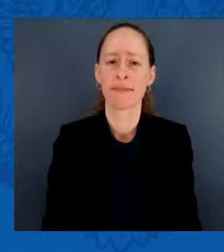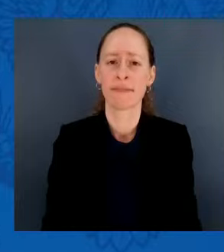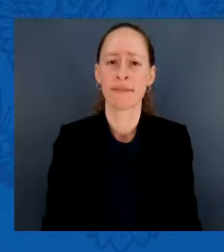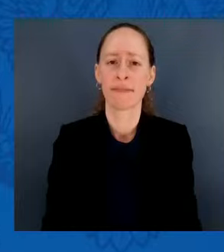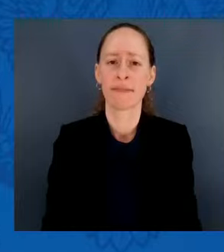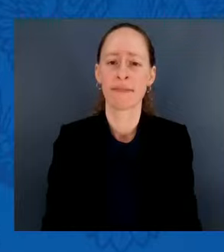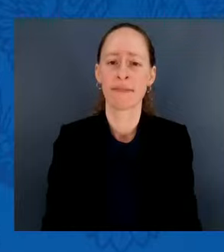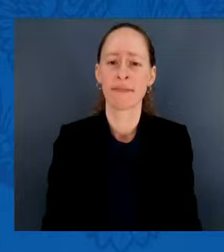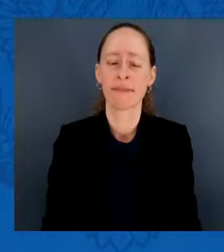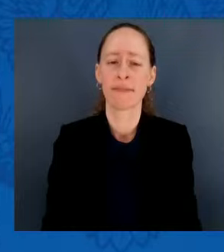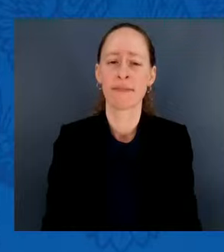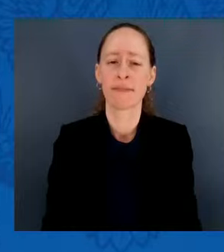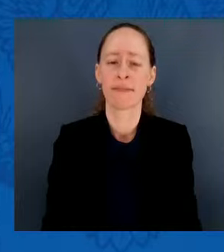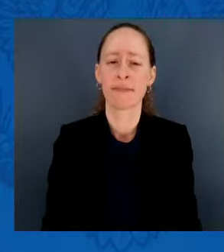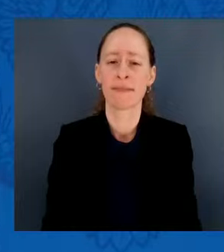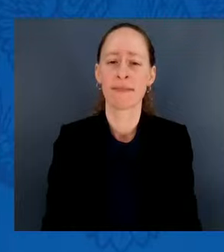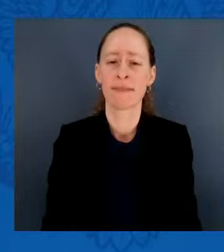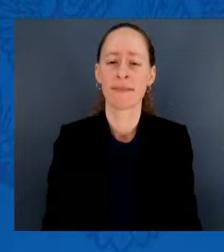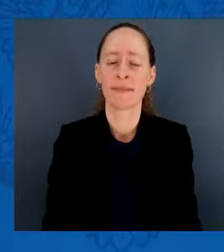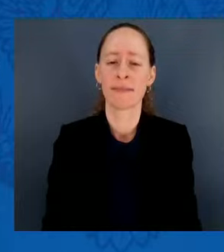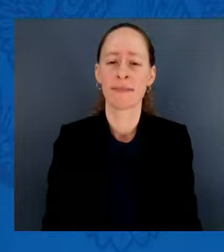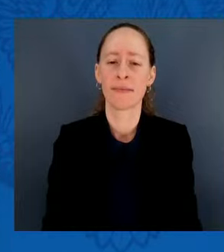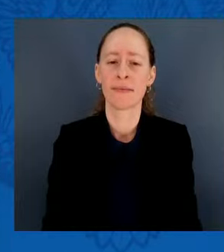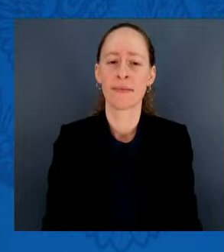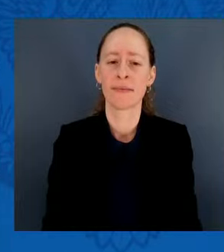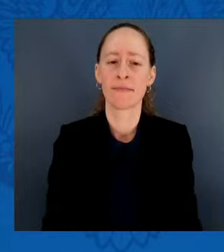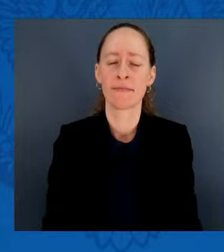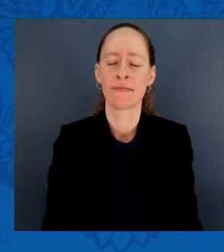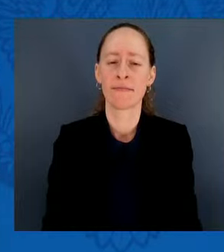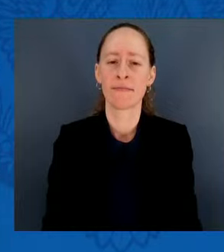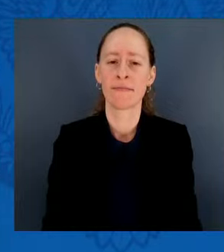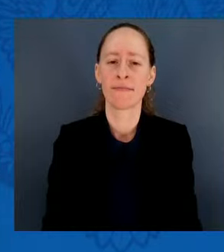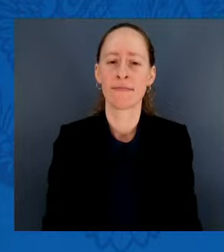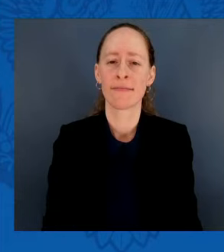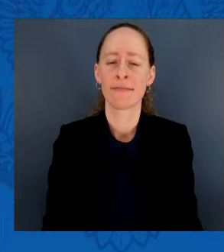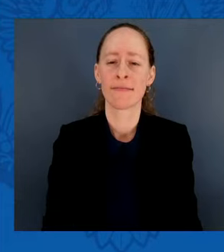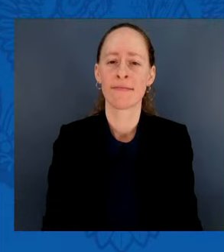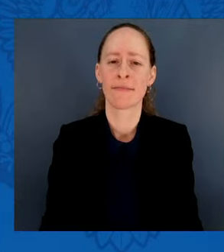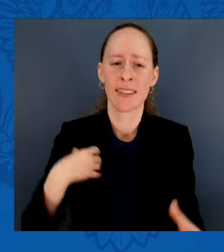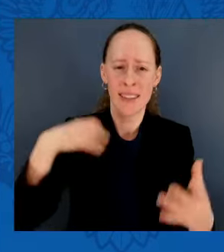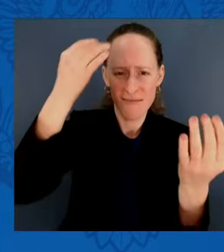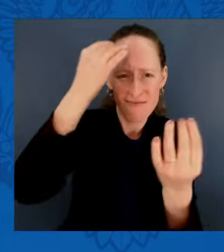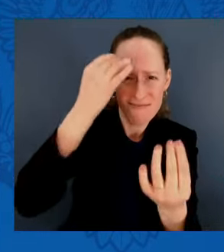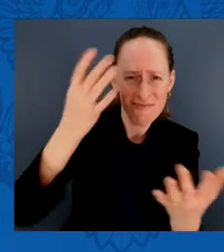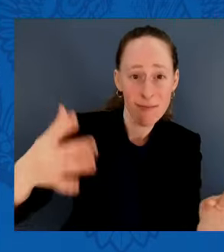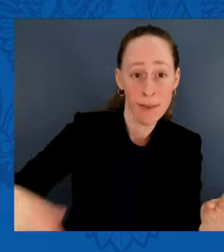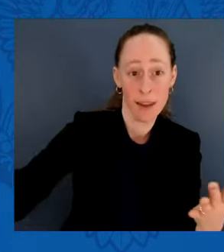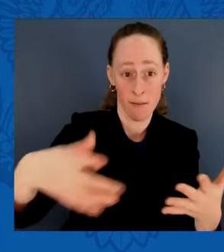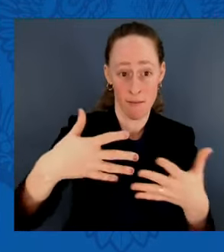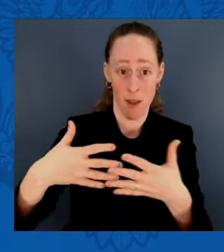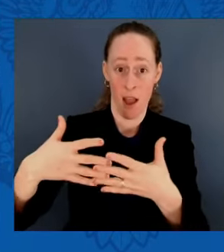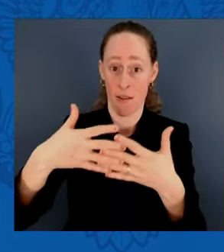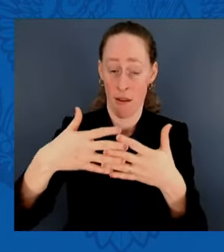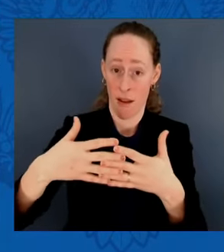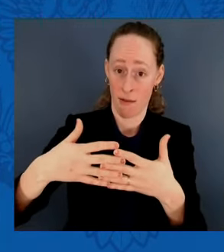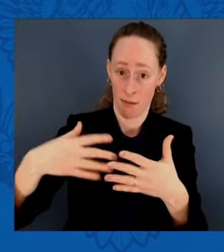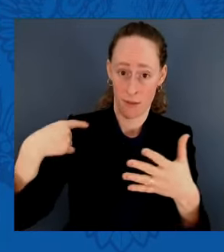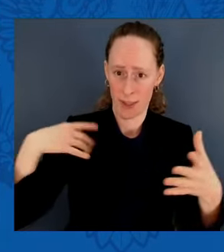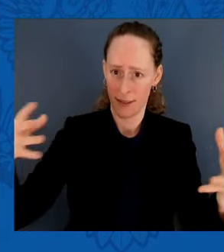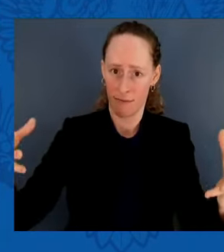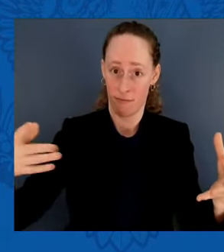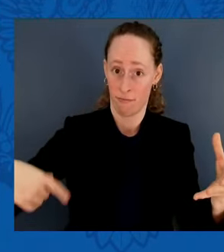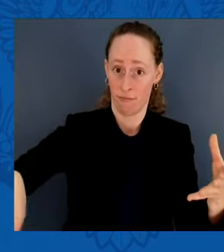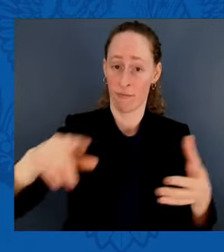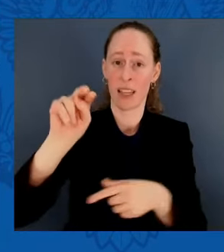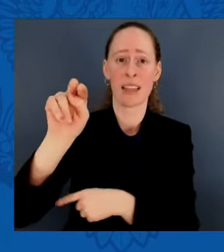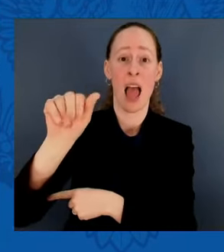America is a founding member of NATO, the military alliance of democratic nations created